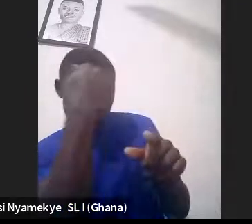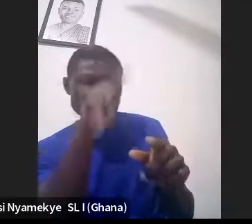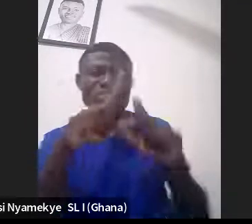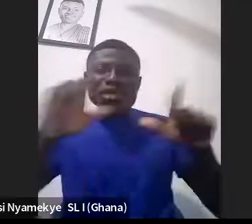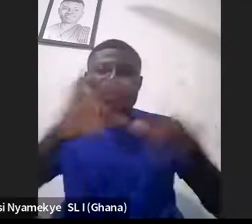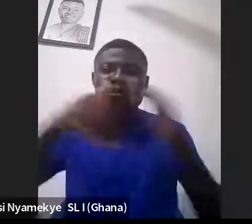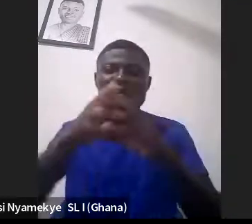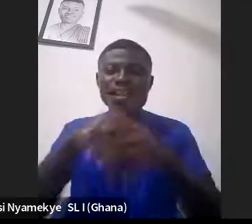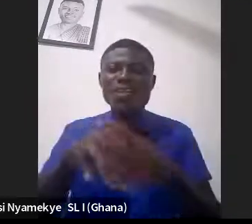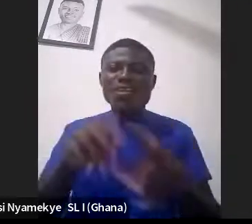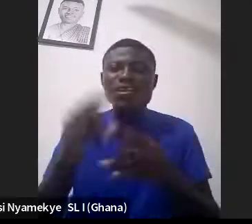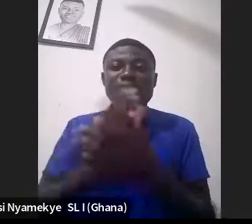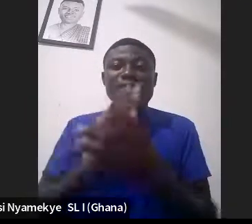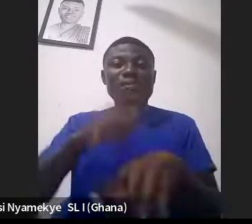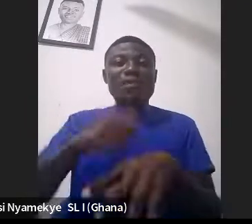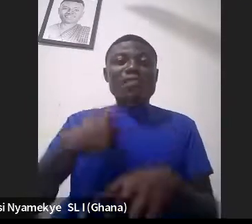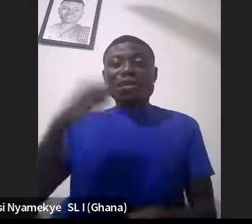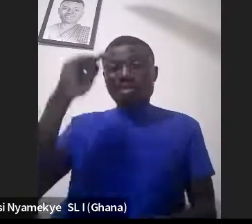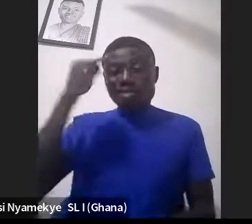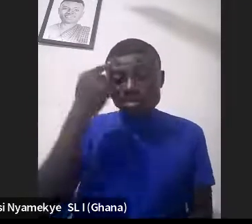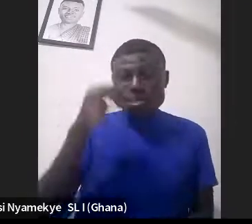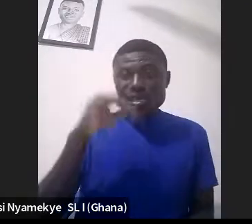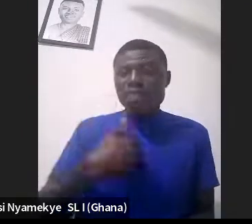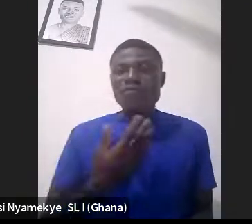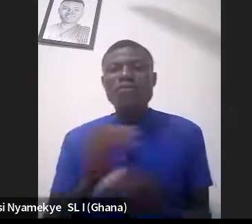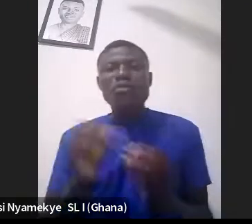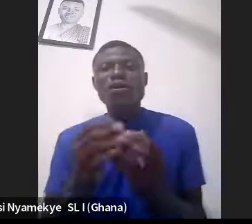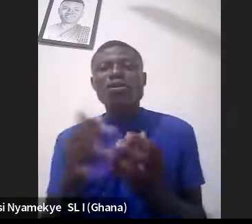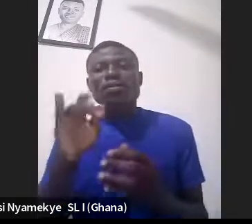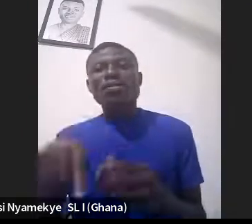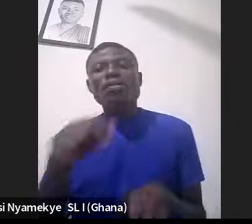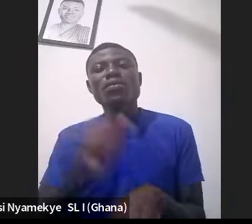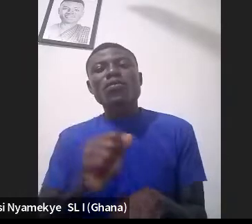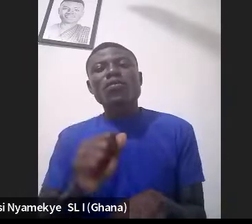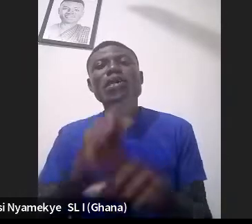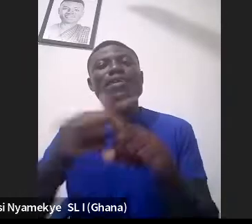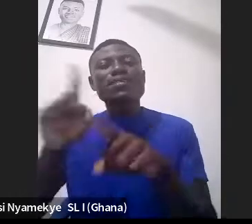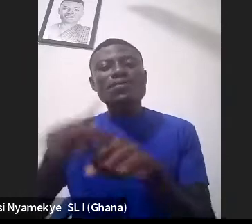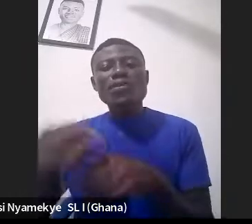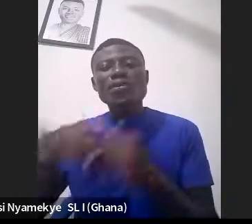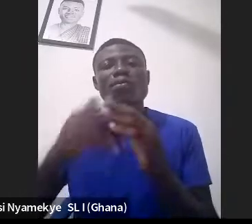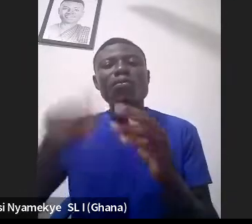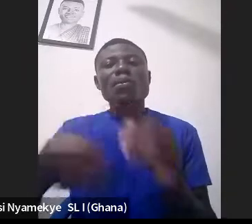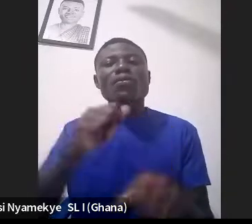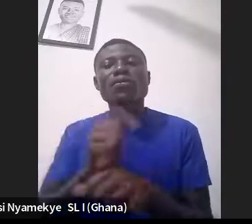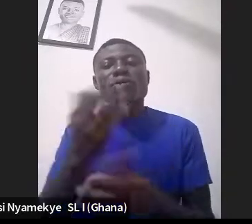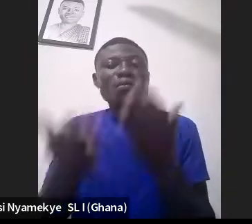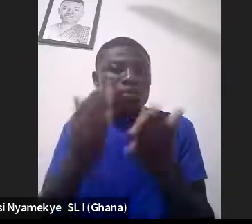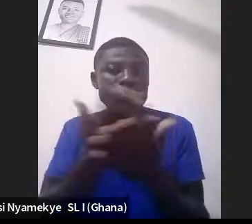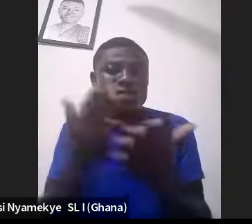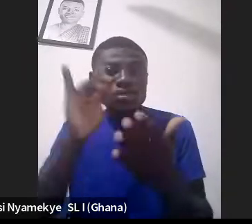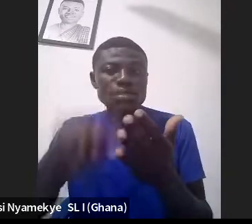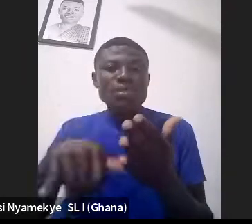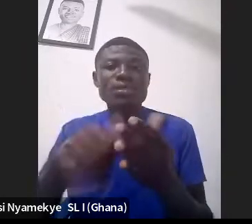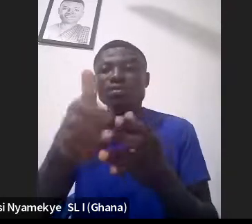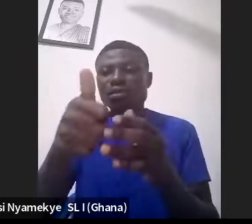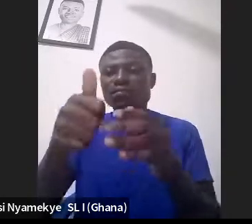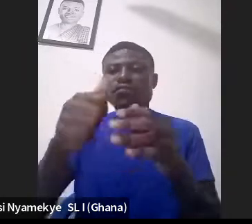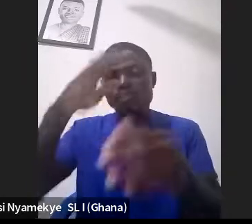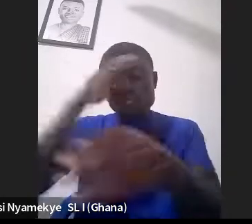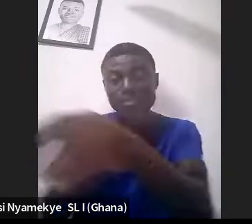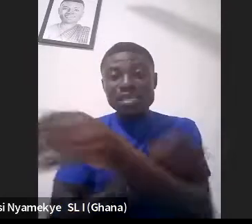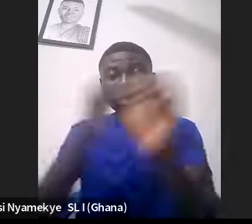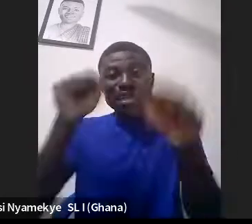sometimes wondering, his neural pathways are working differently. So maybe this is what he's able to do more easily.